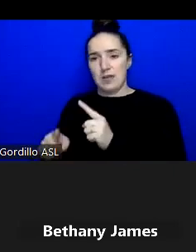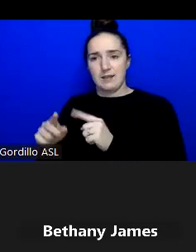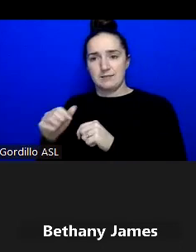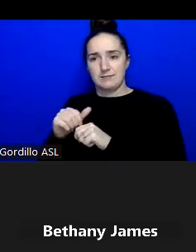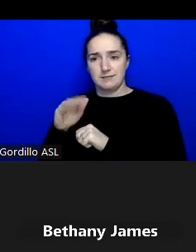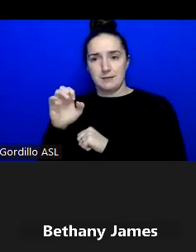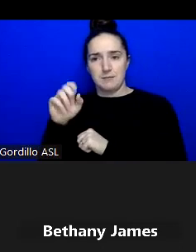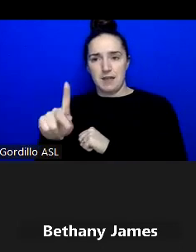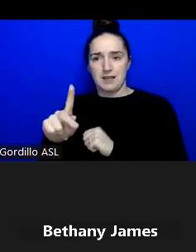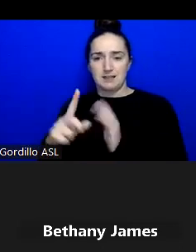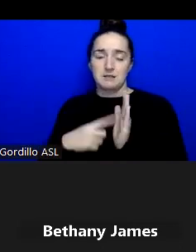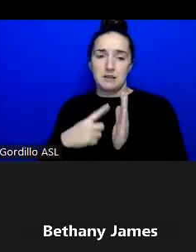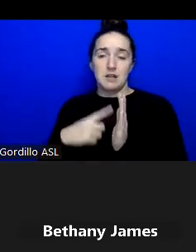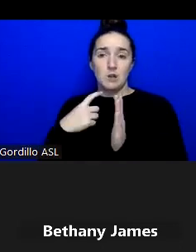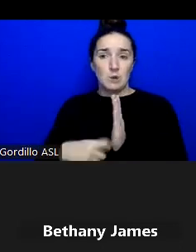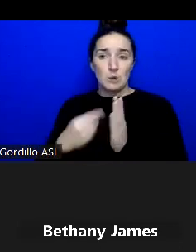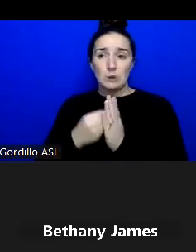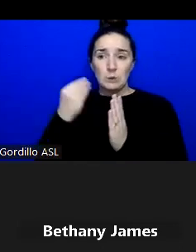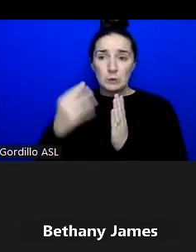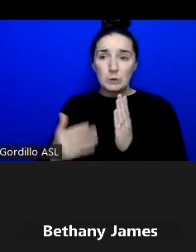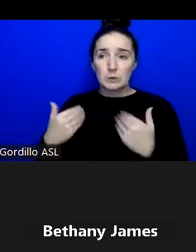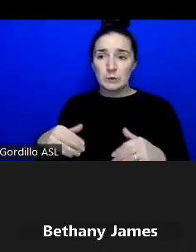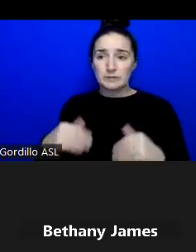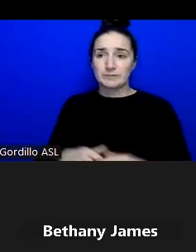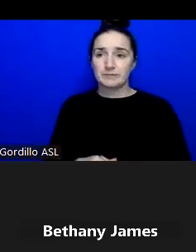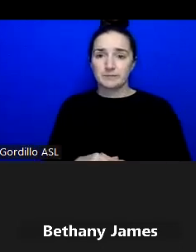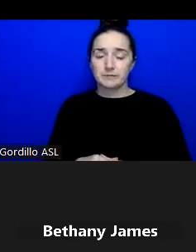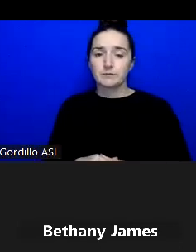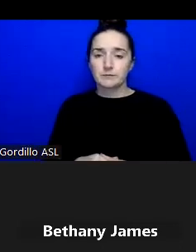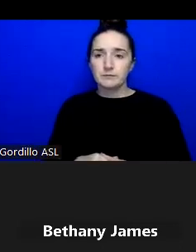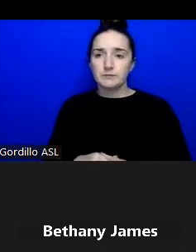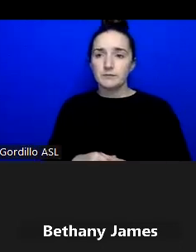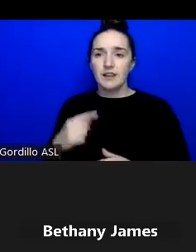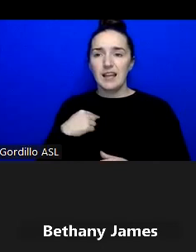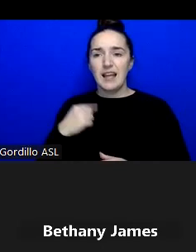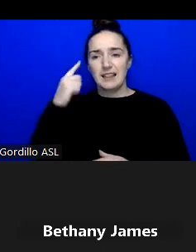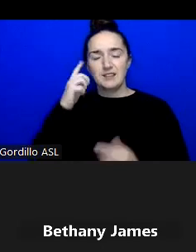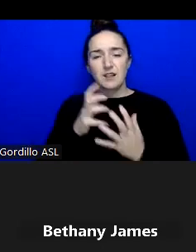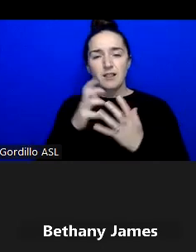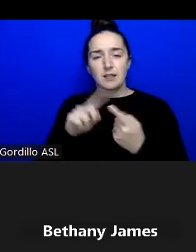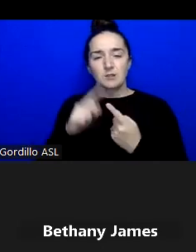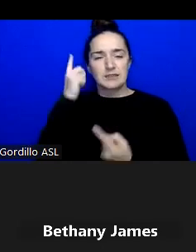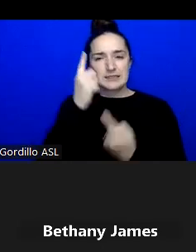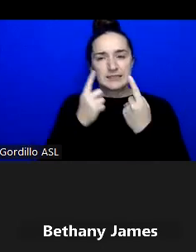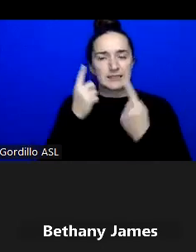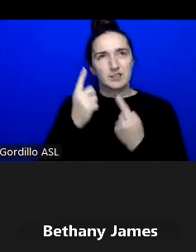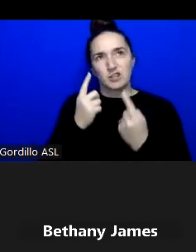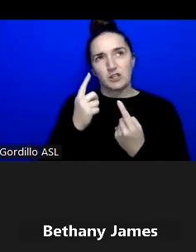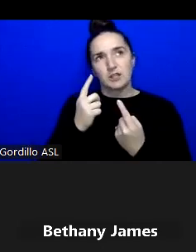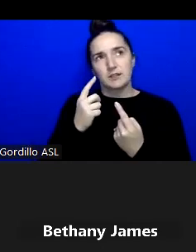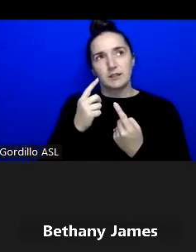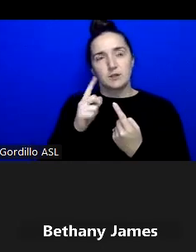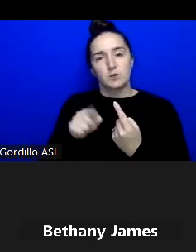high. So that definitely makes a difference. I think there's a lot to consider there, and people have to really be able to